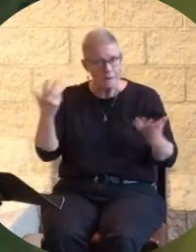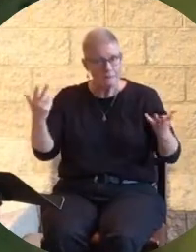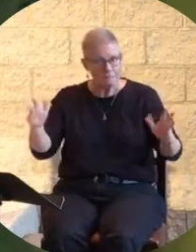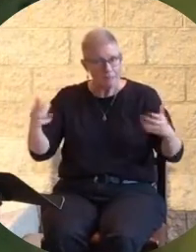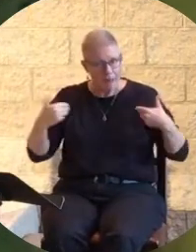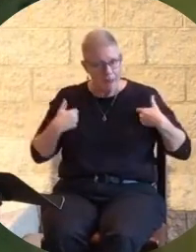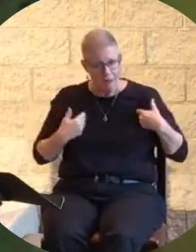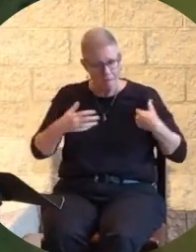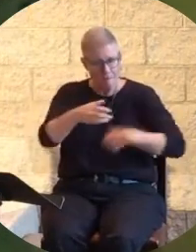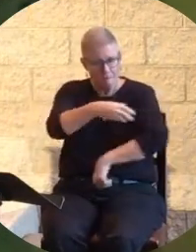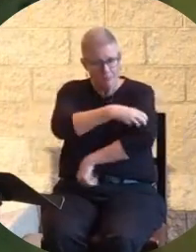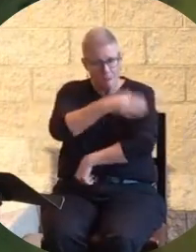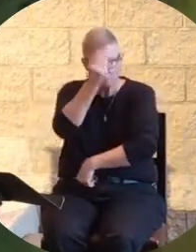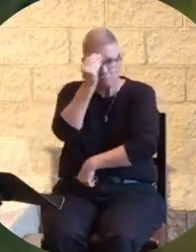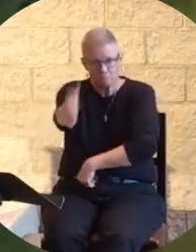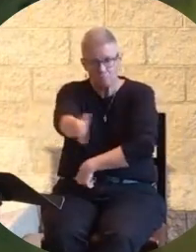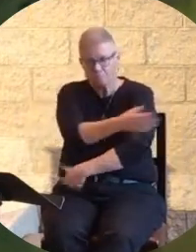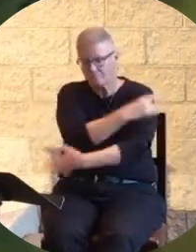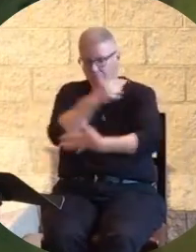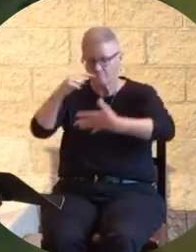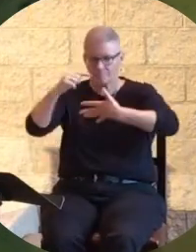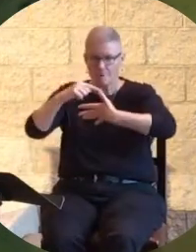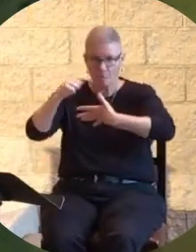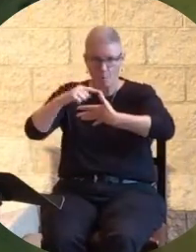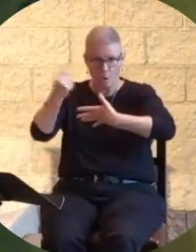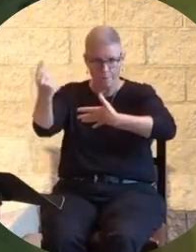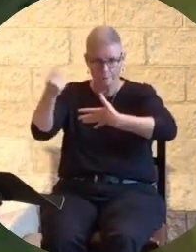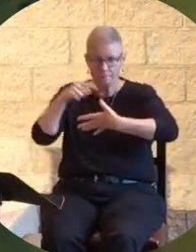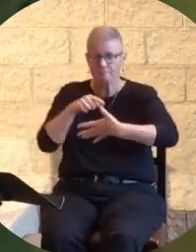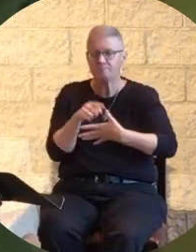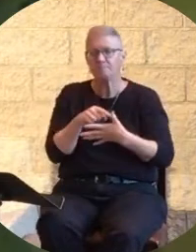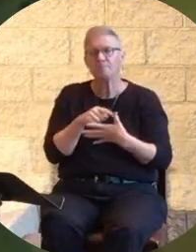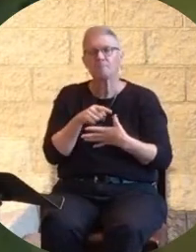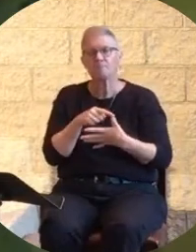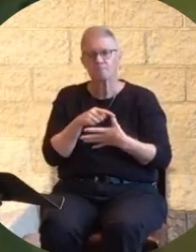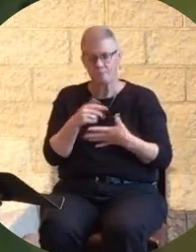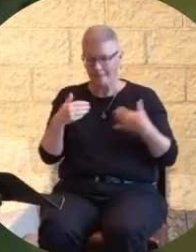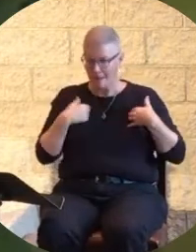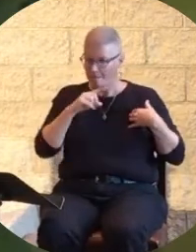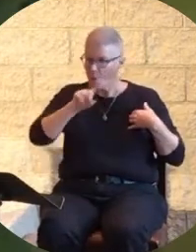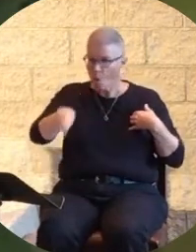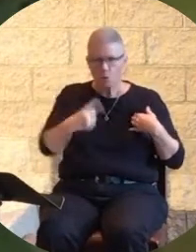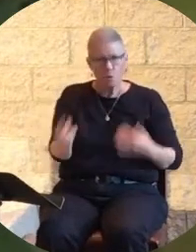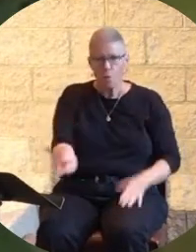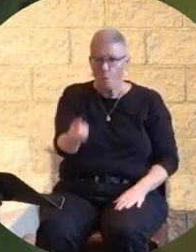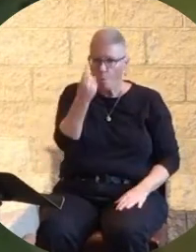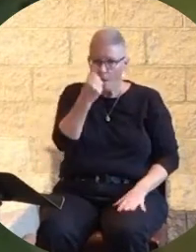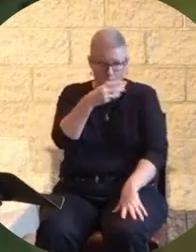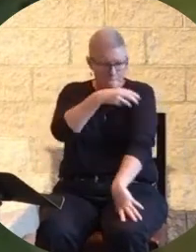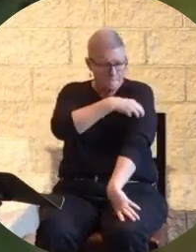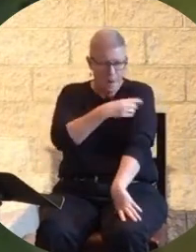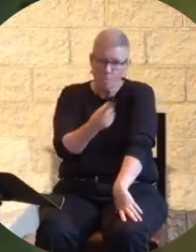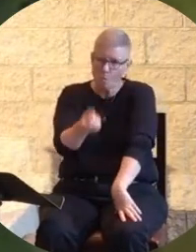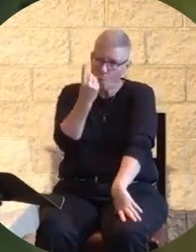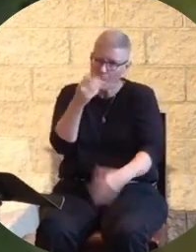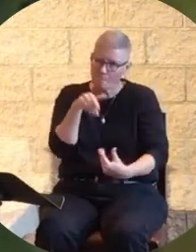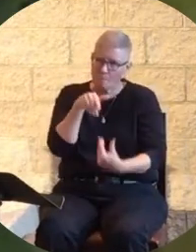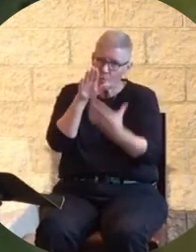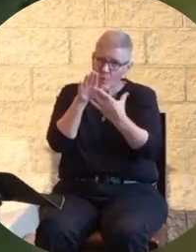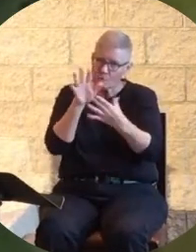Number one principle, there is only one power and presence in the universe.